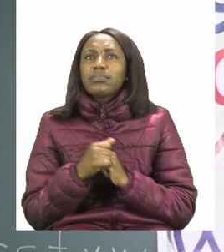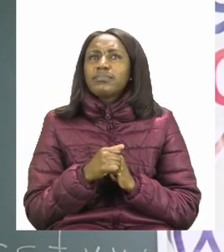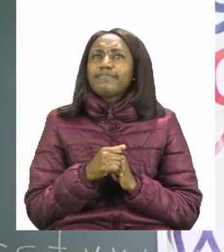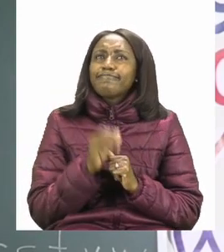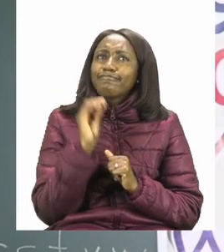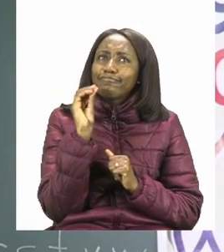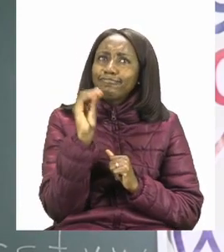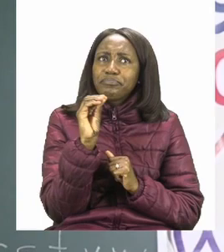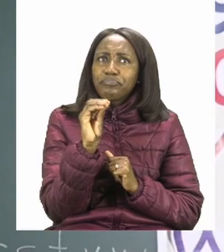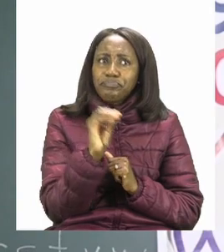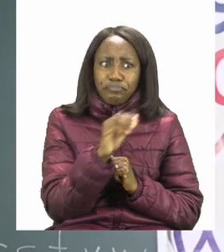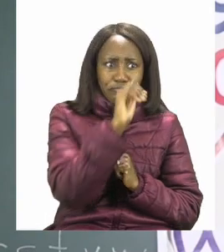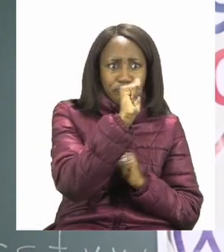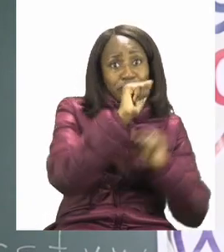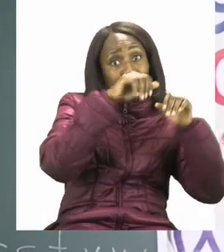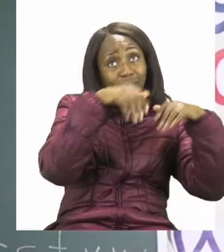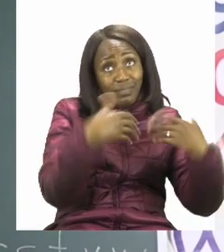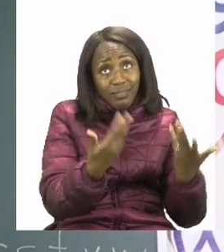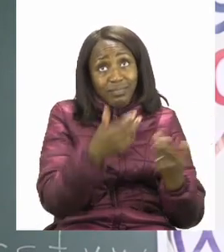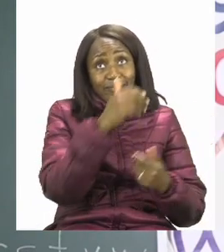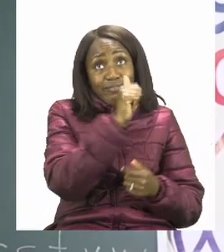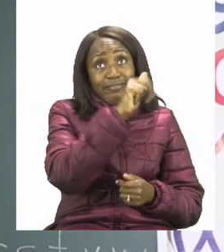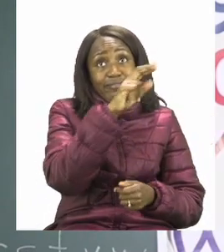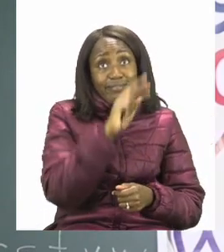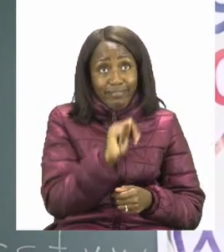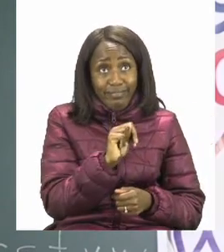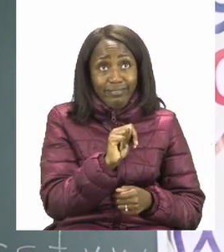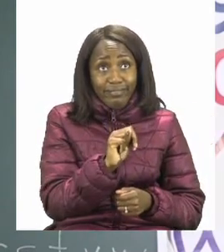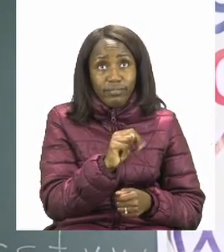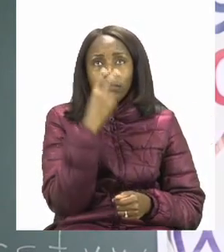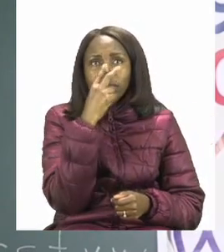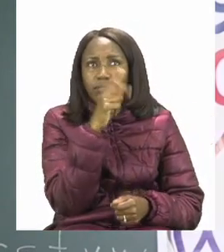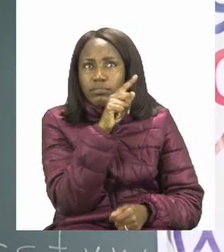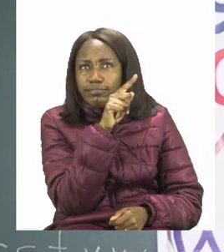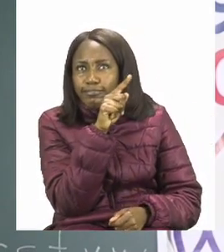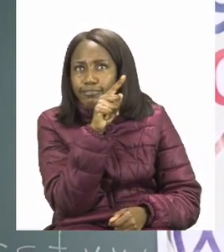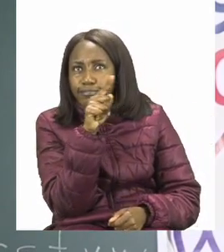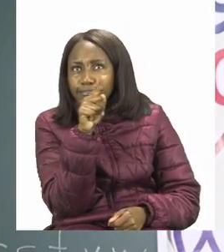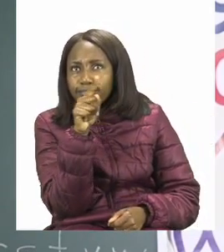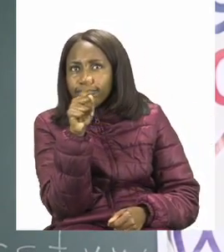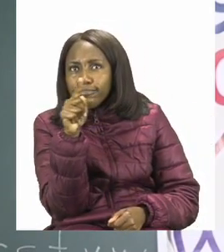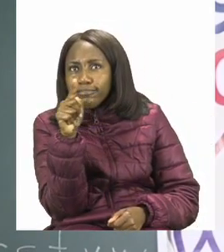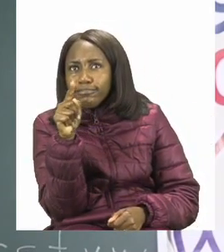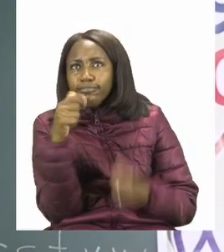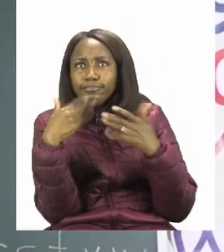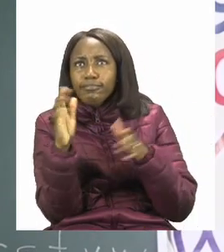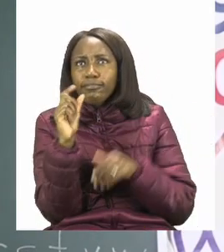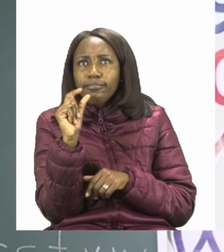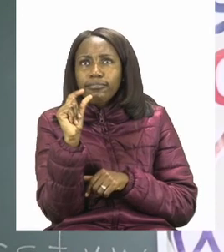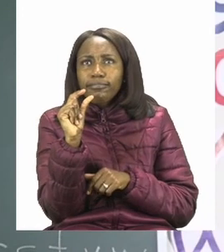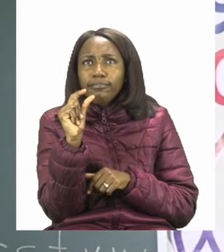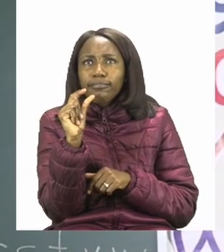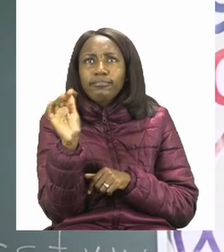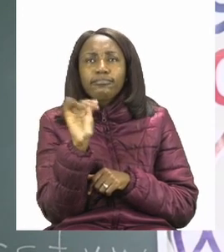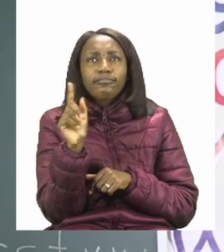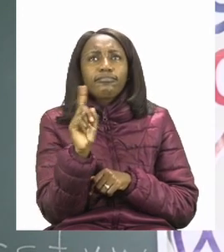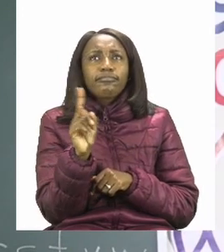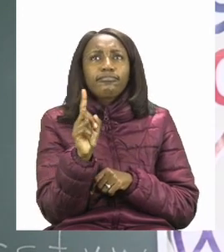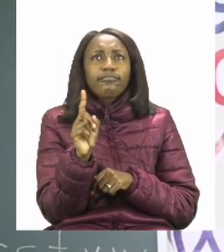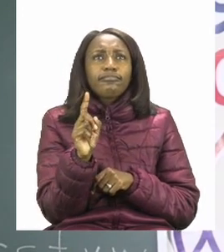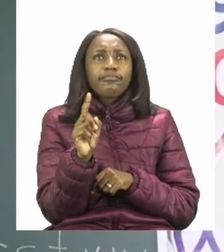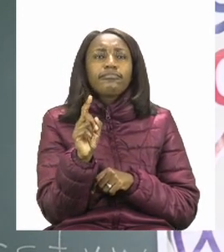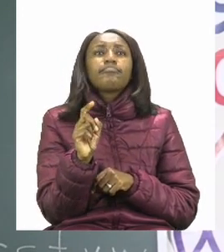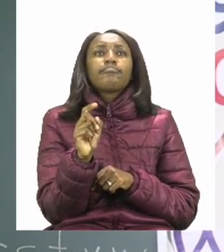the article. And in this case, we look at the beginning letter for the